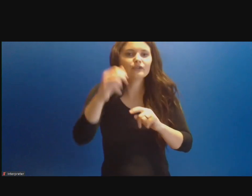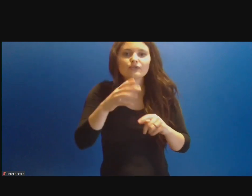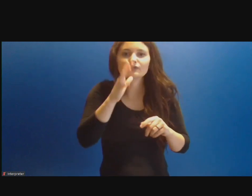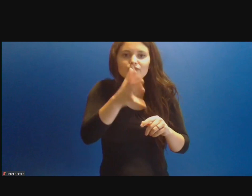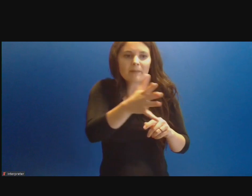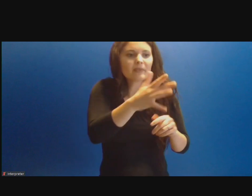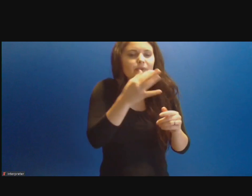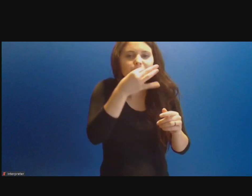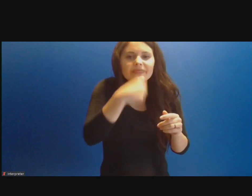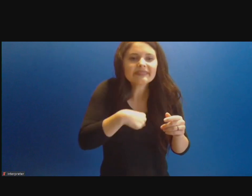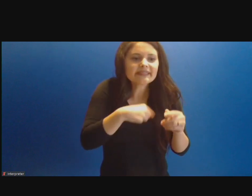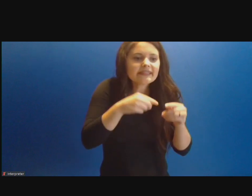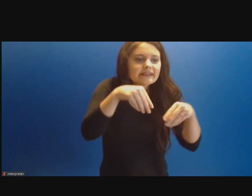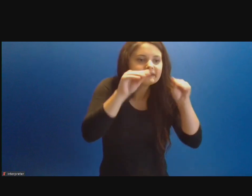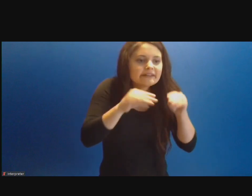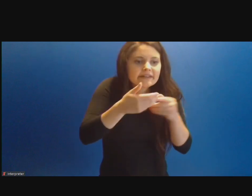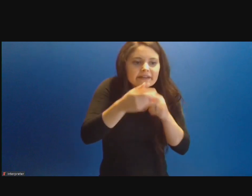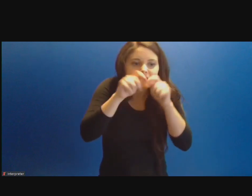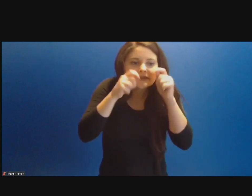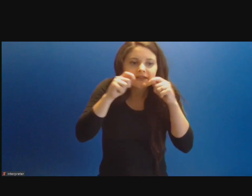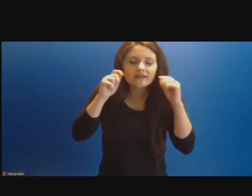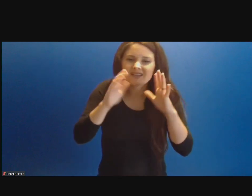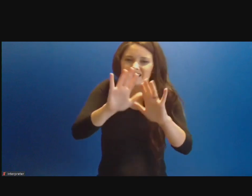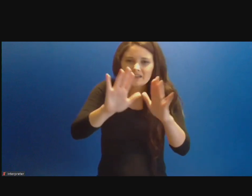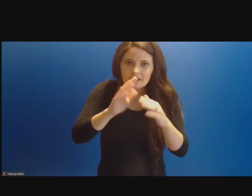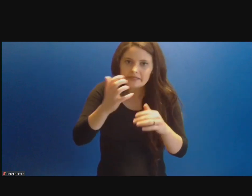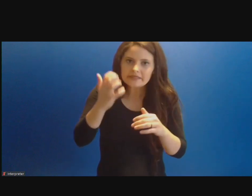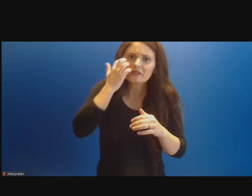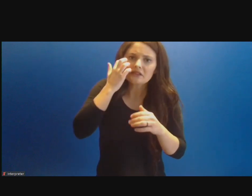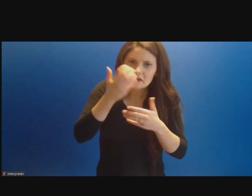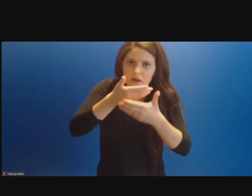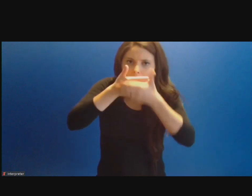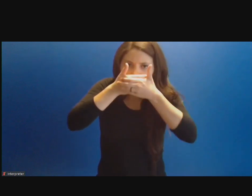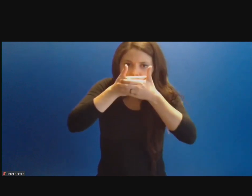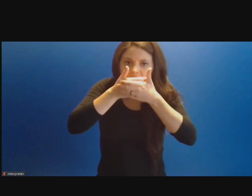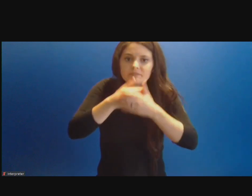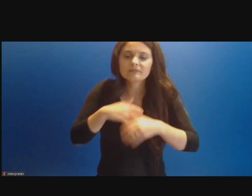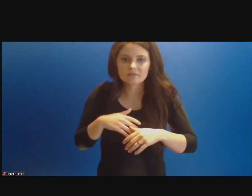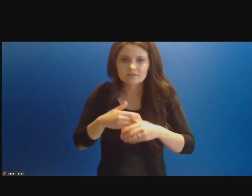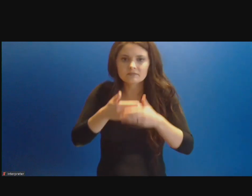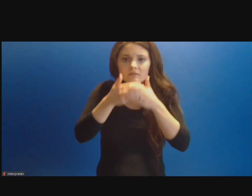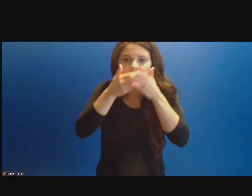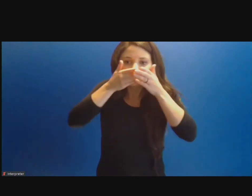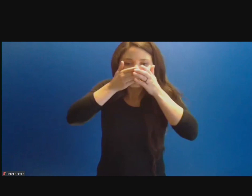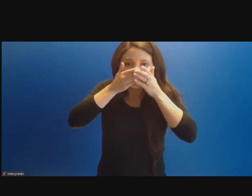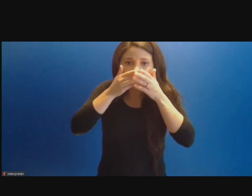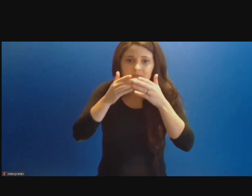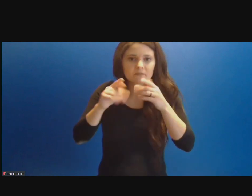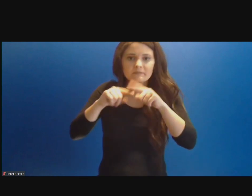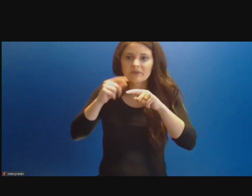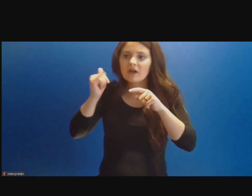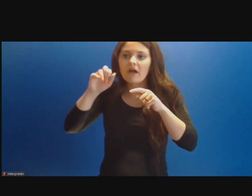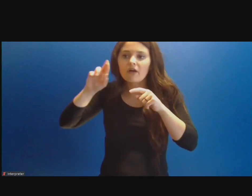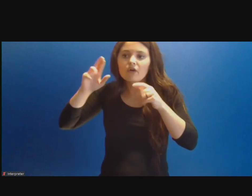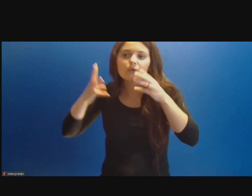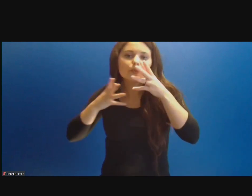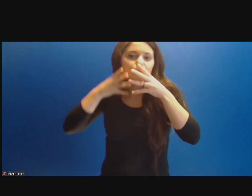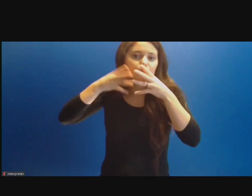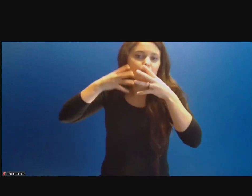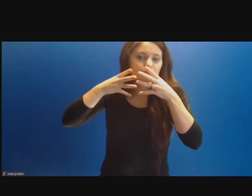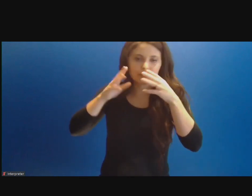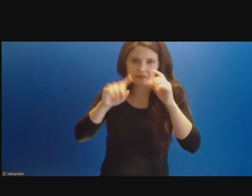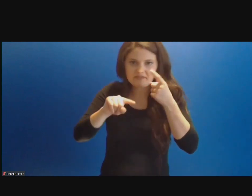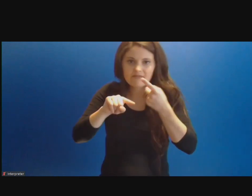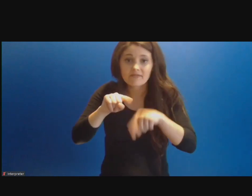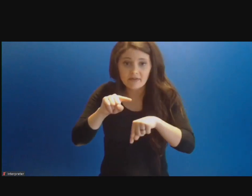towels. And they're worn tightly around the face where they're snug against the cheek so air doesn't leak beside you.